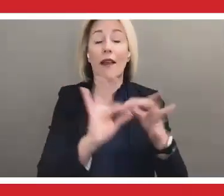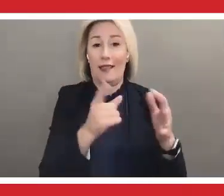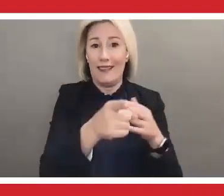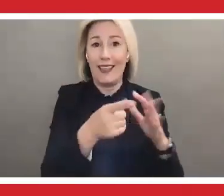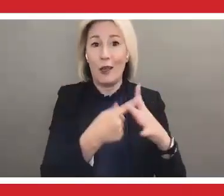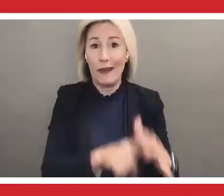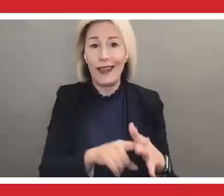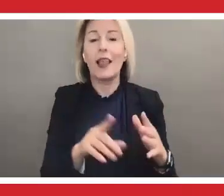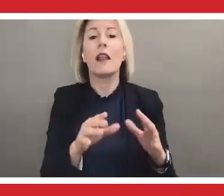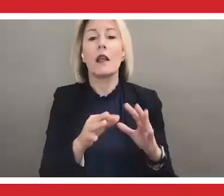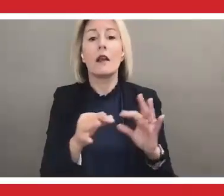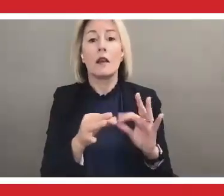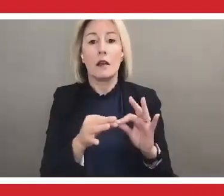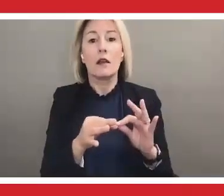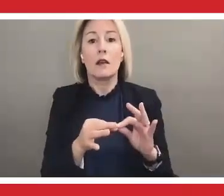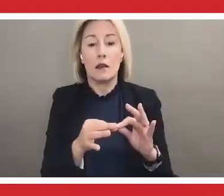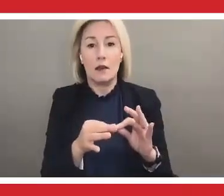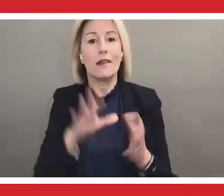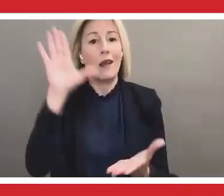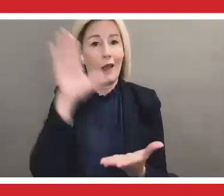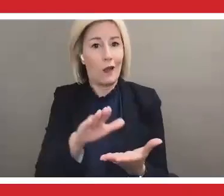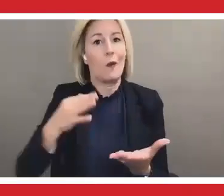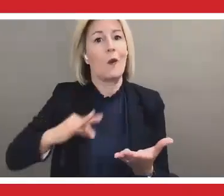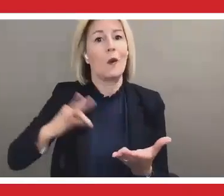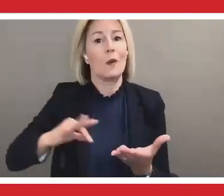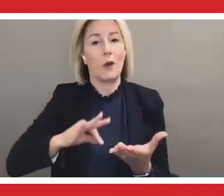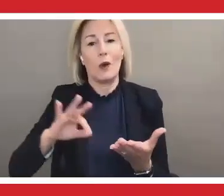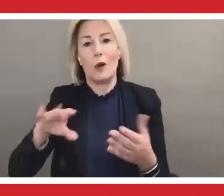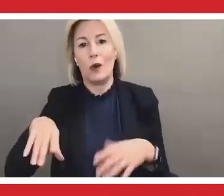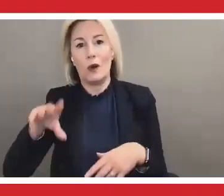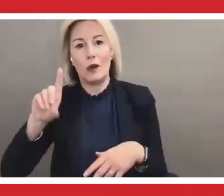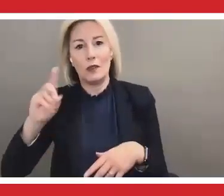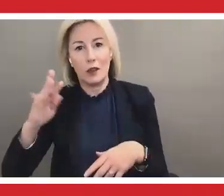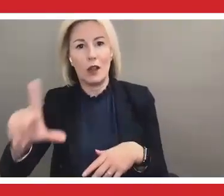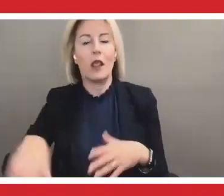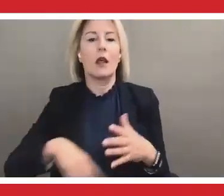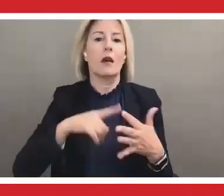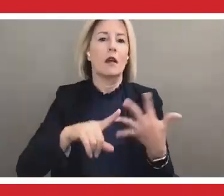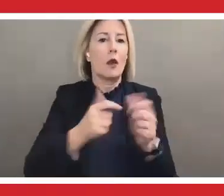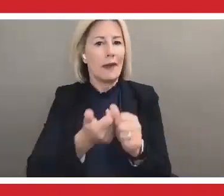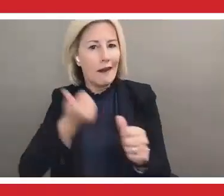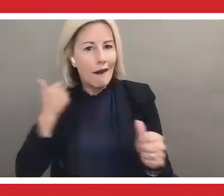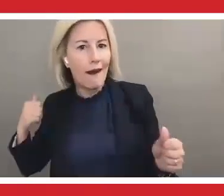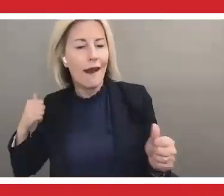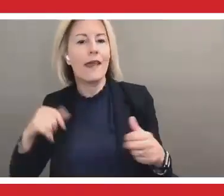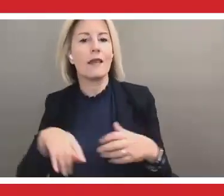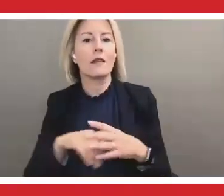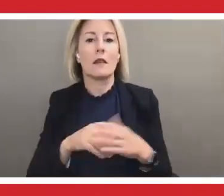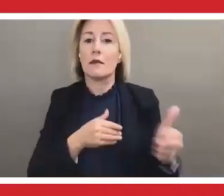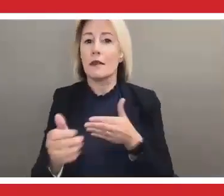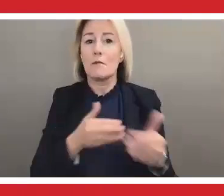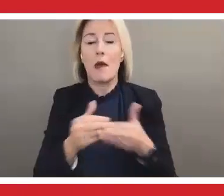has low scores in EGDI, the region that is lagging behind despite all